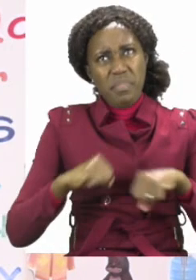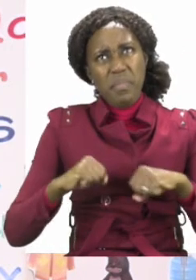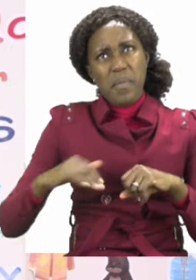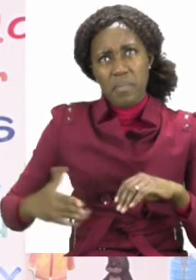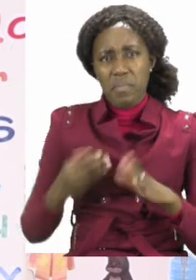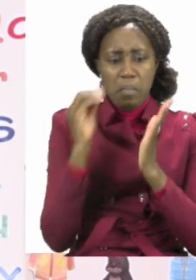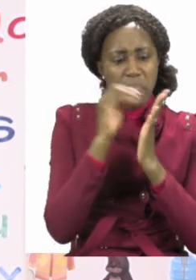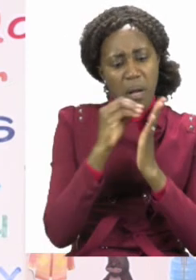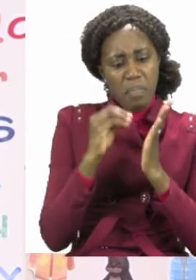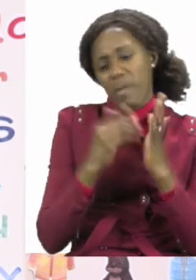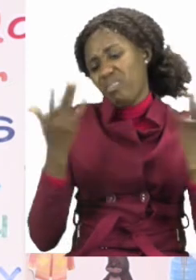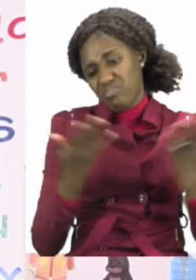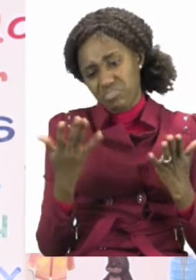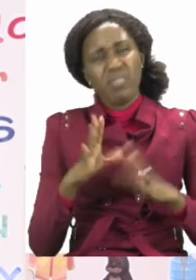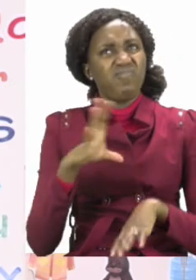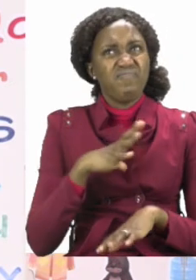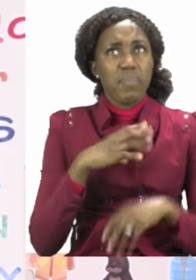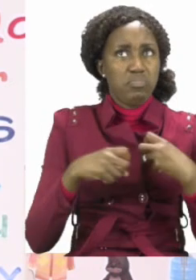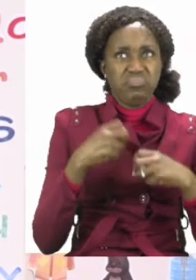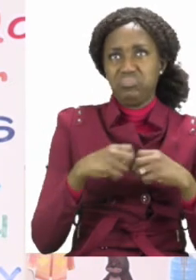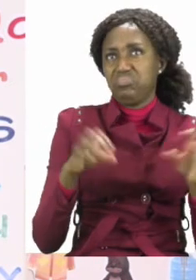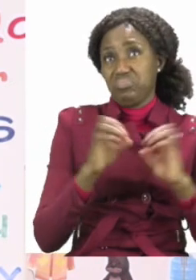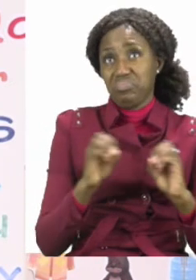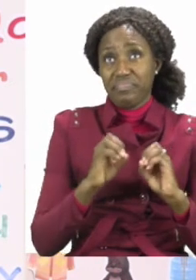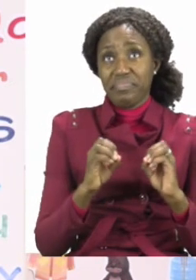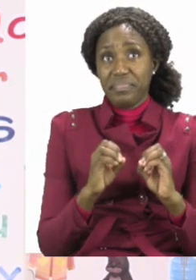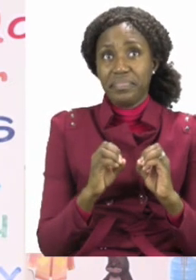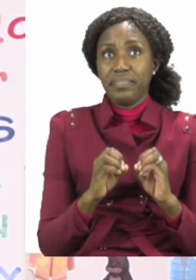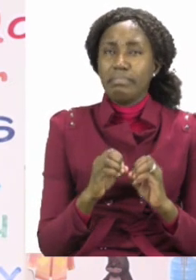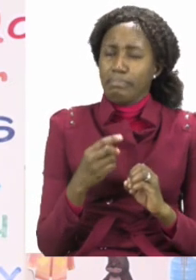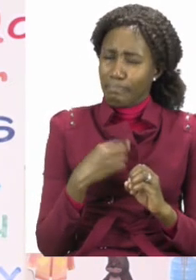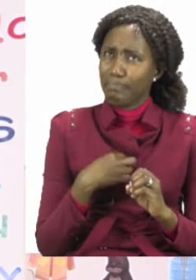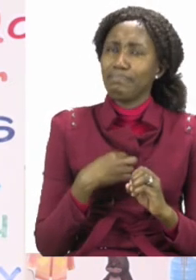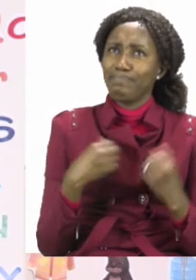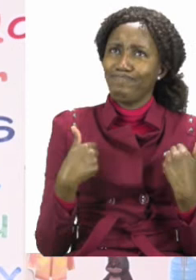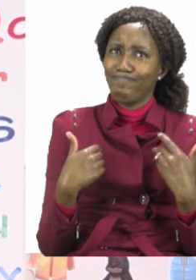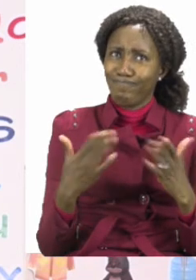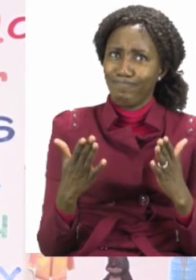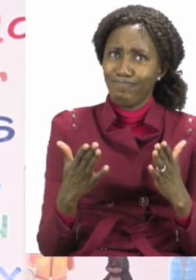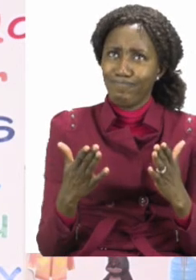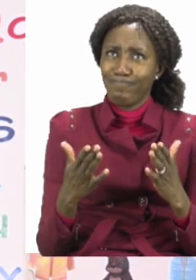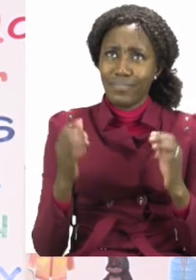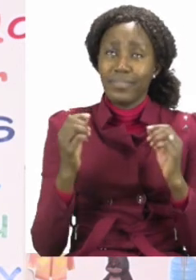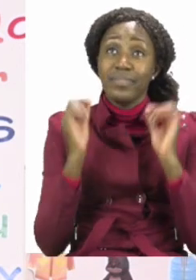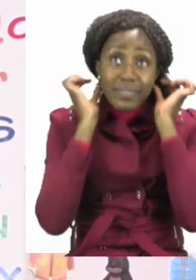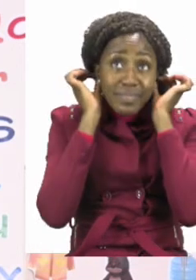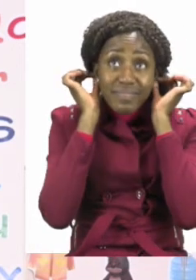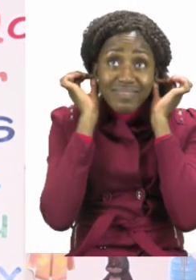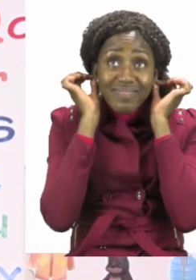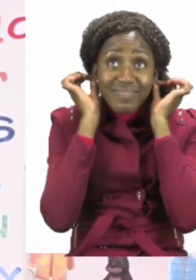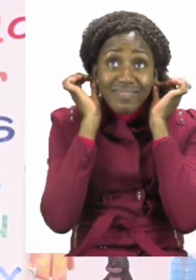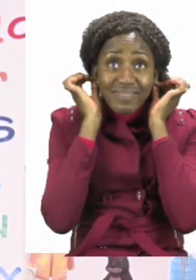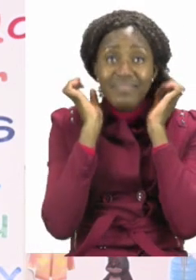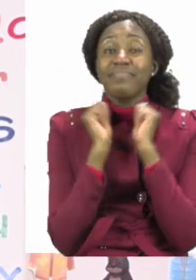put where on your picture. So I want to start with the ears. So I'm going to